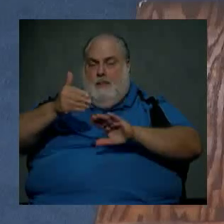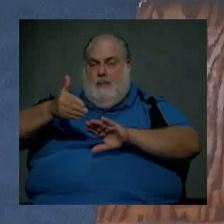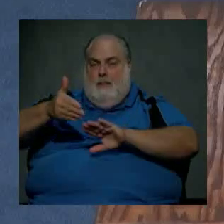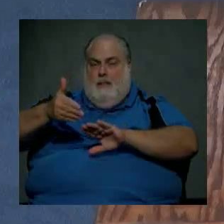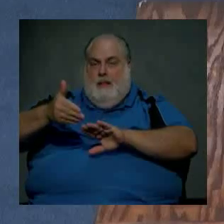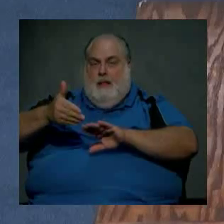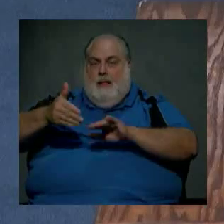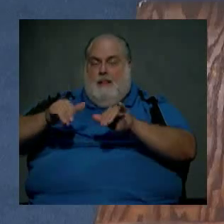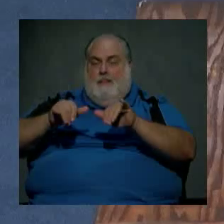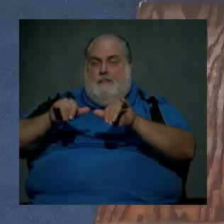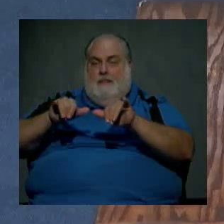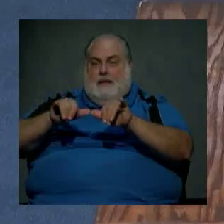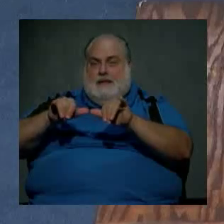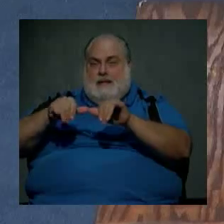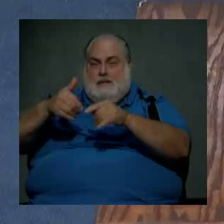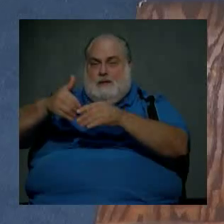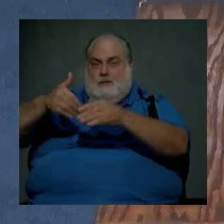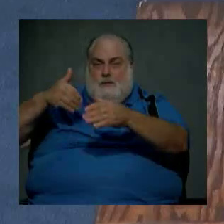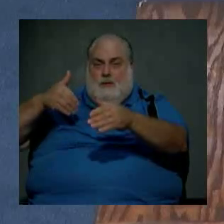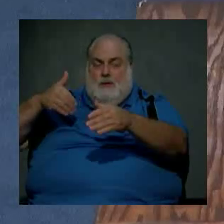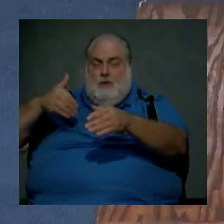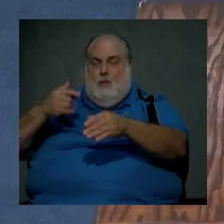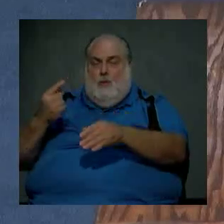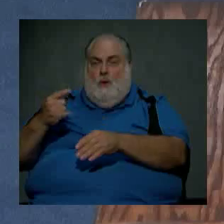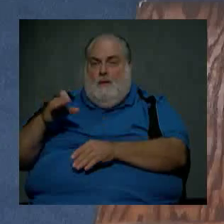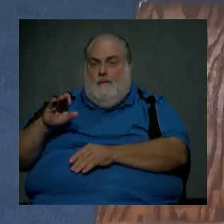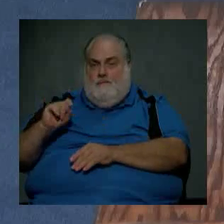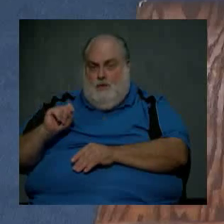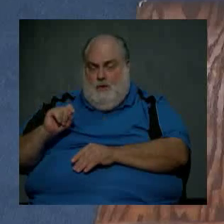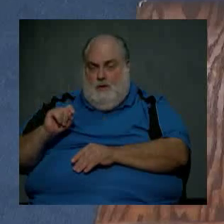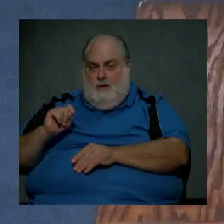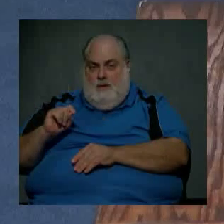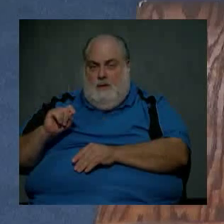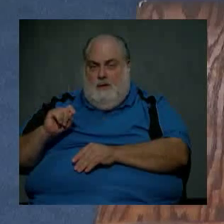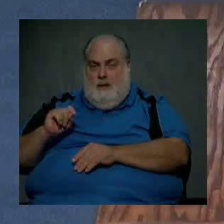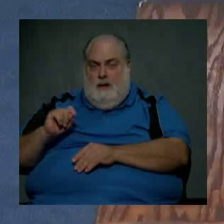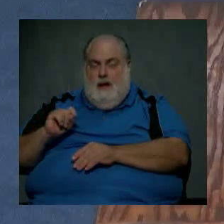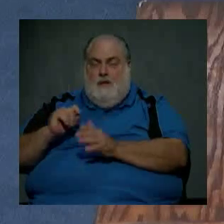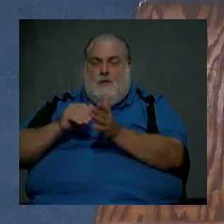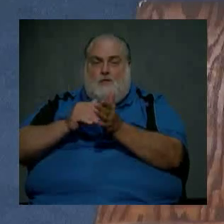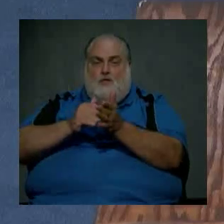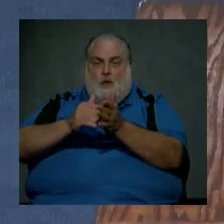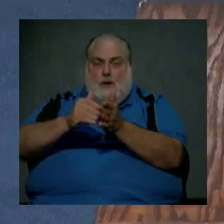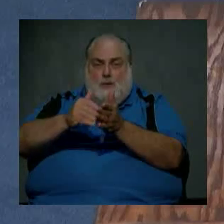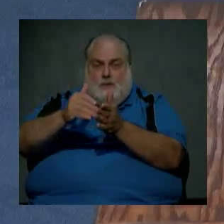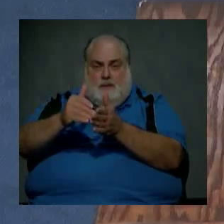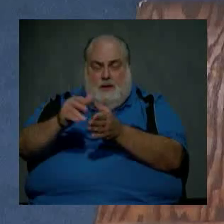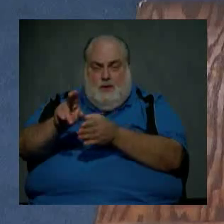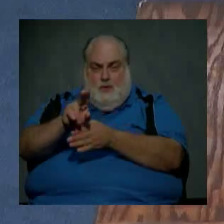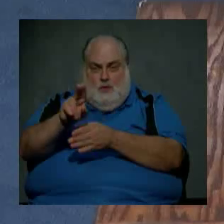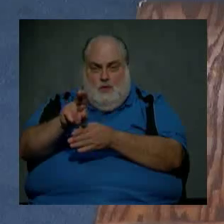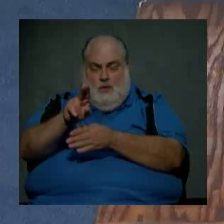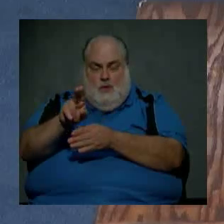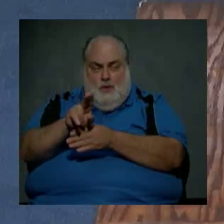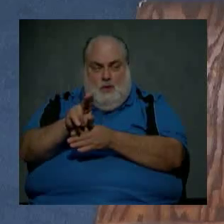The distance from the building increased a foot, and then the frequency of signs got a little